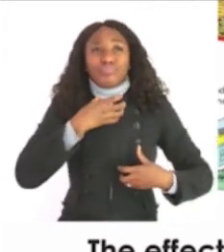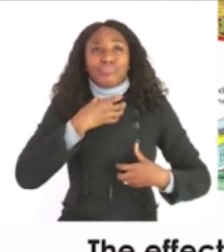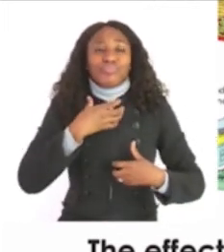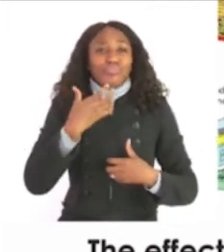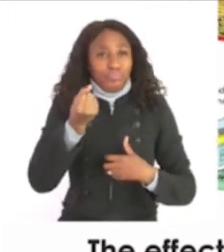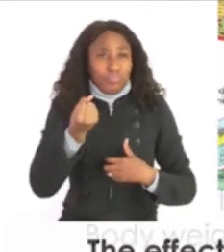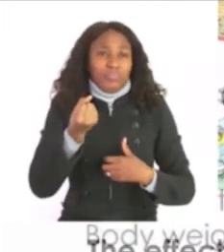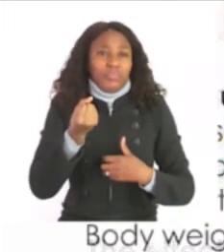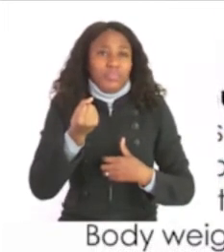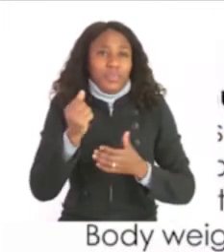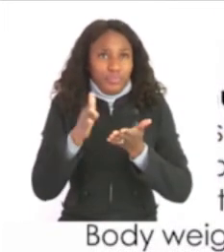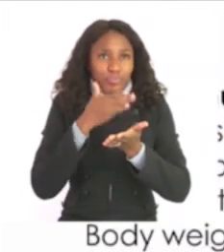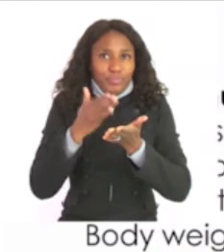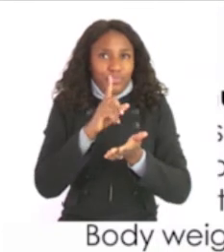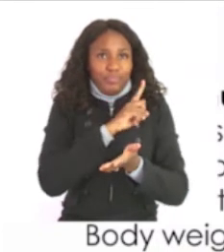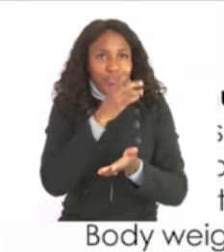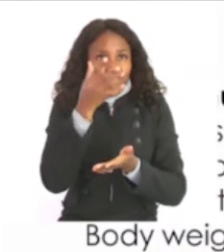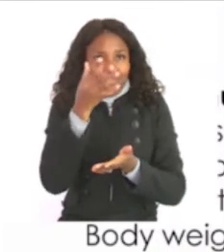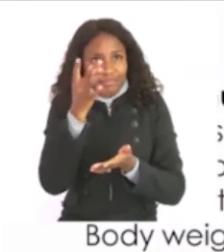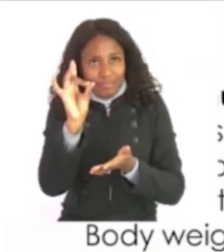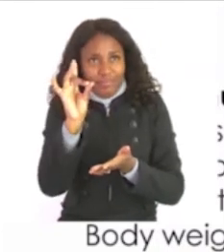page 18.